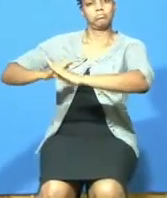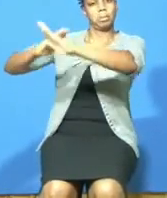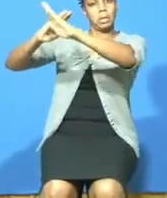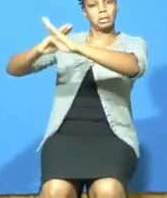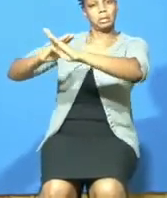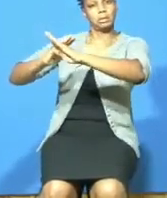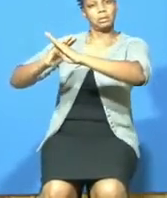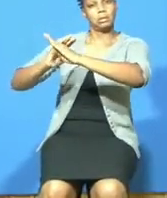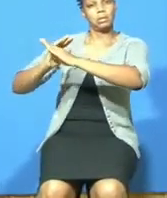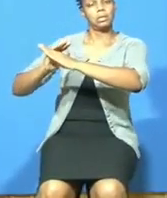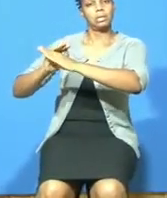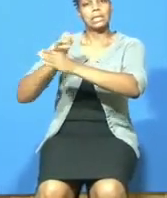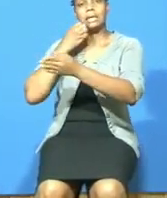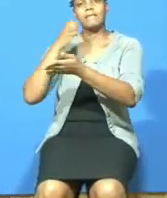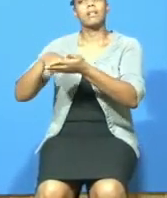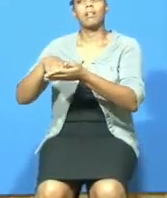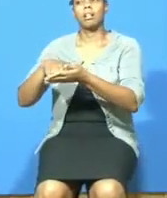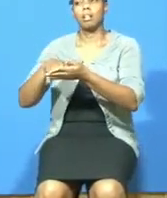God